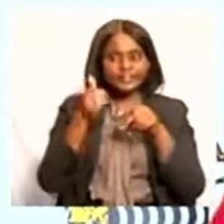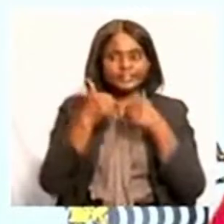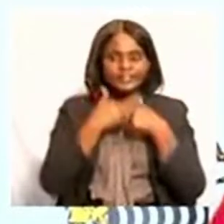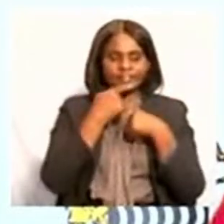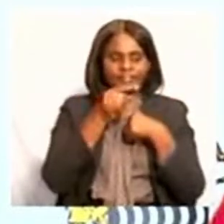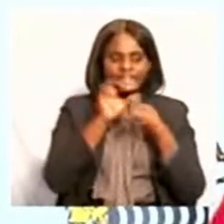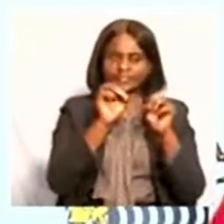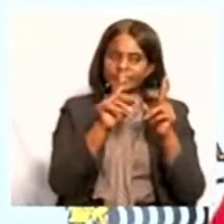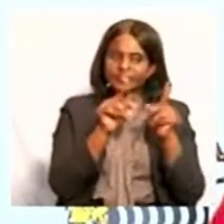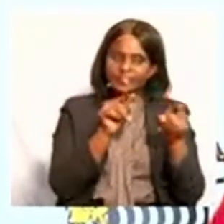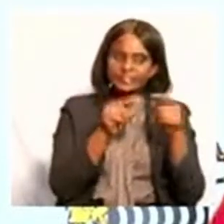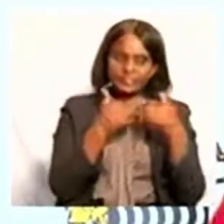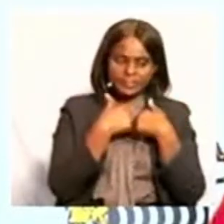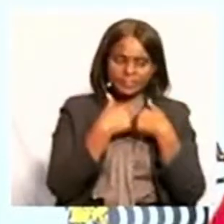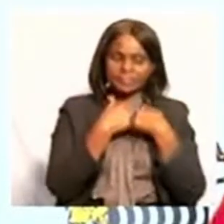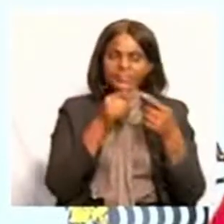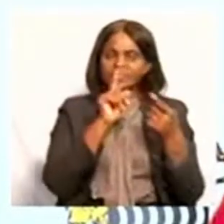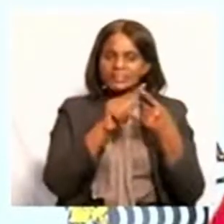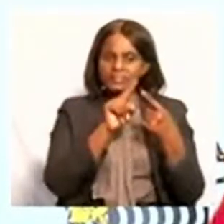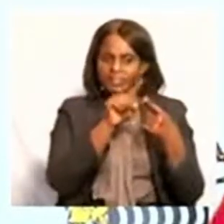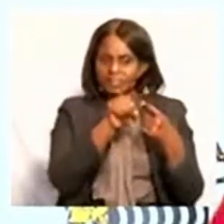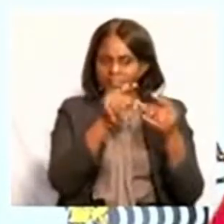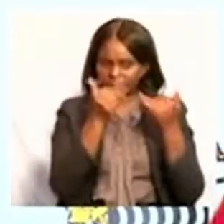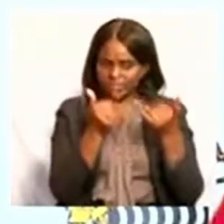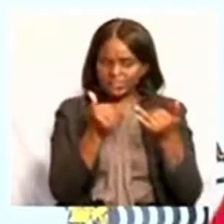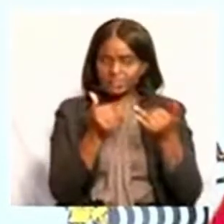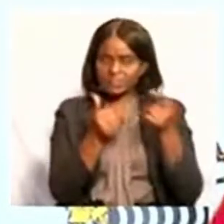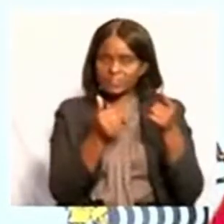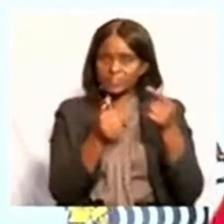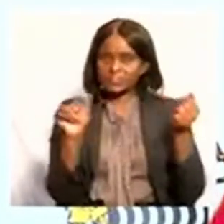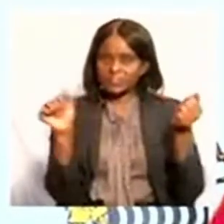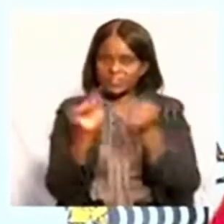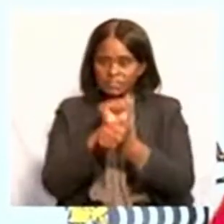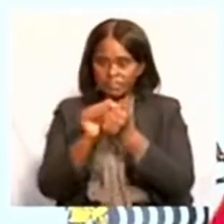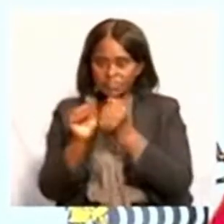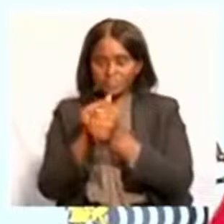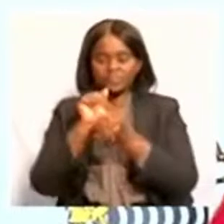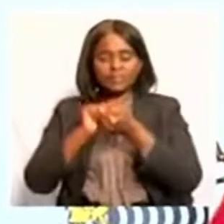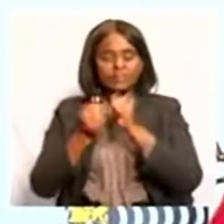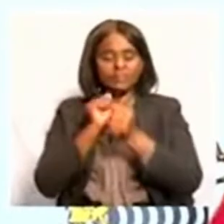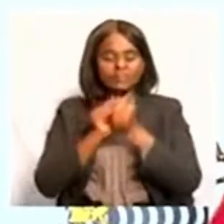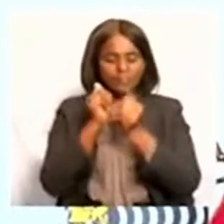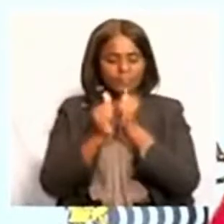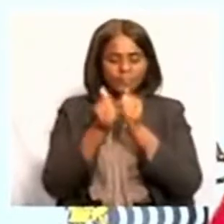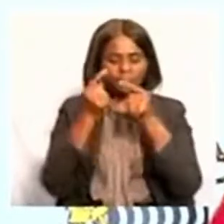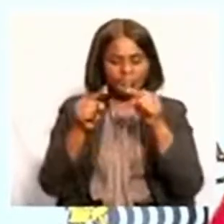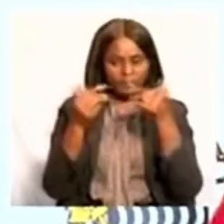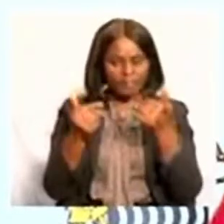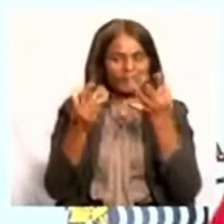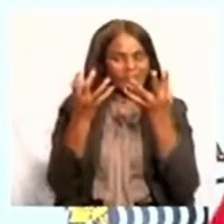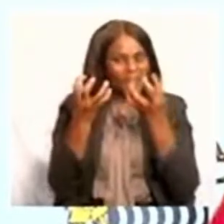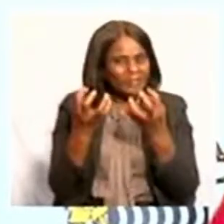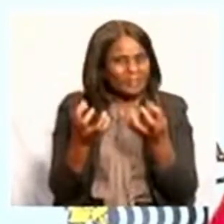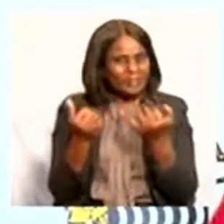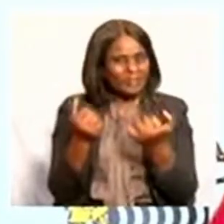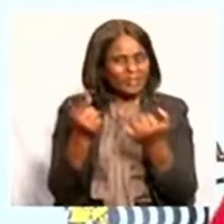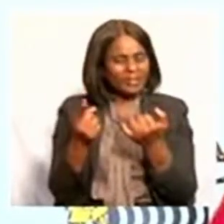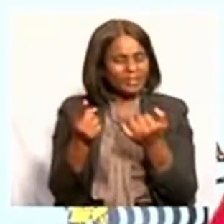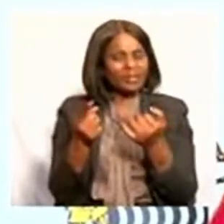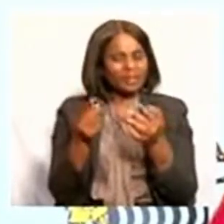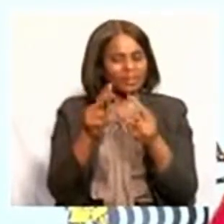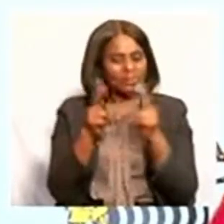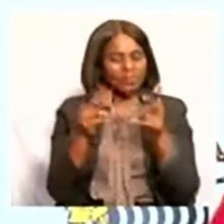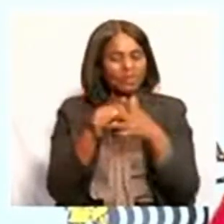okay, so we have this currently this disaster ongoing with the drought. Yes.